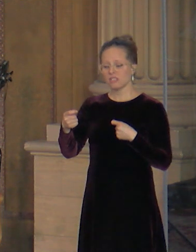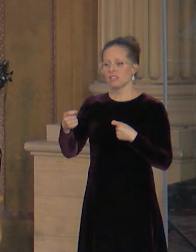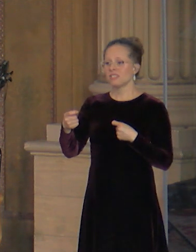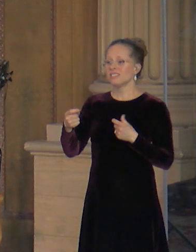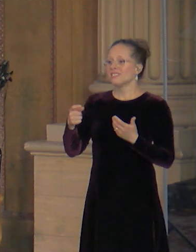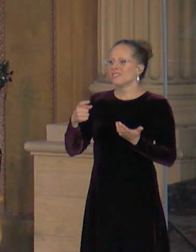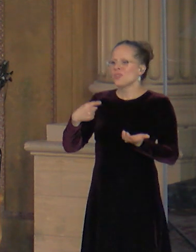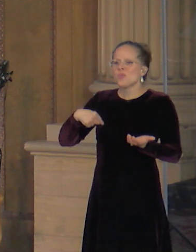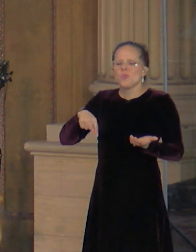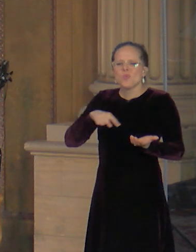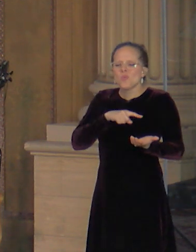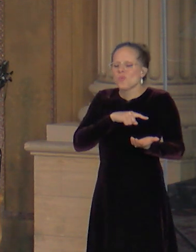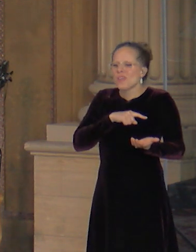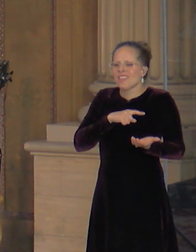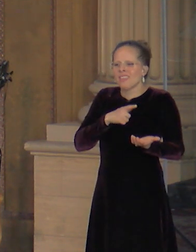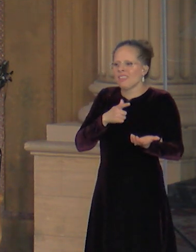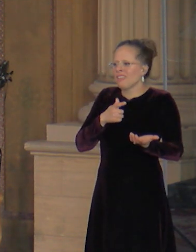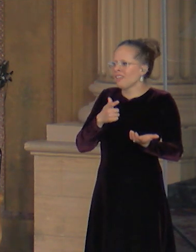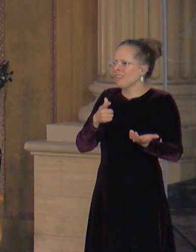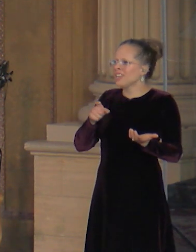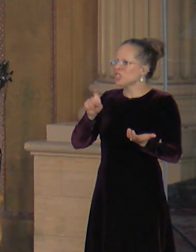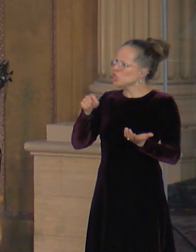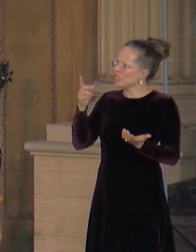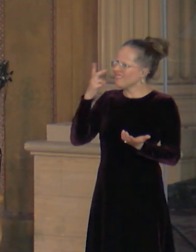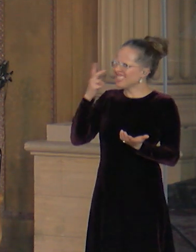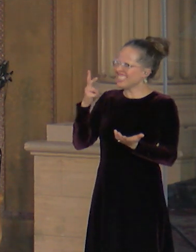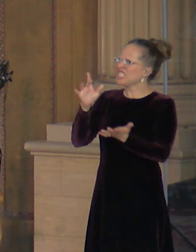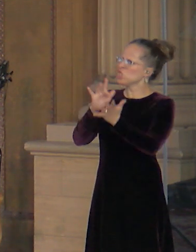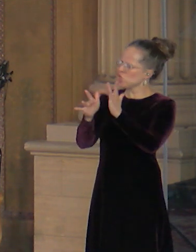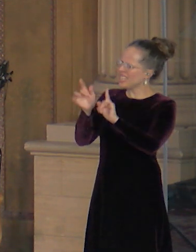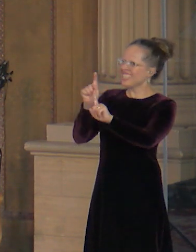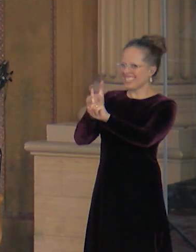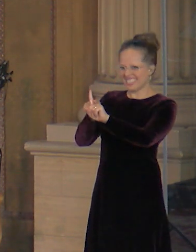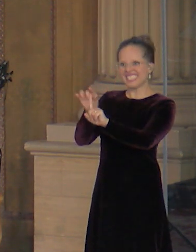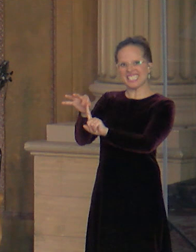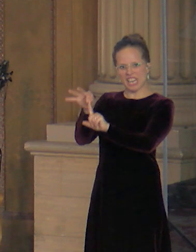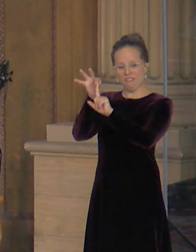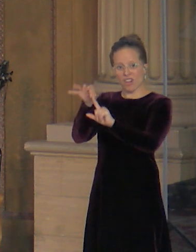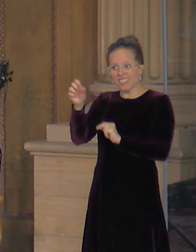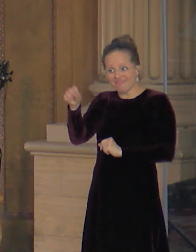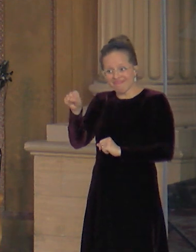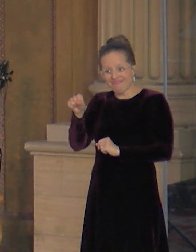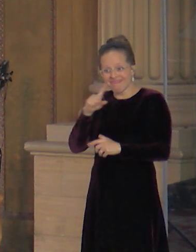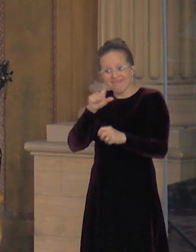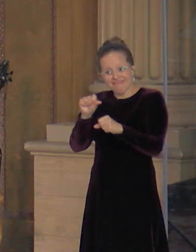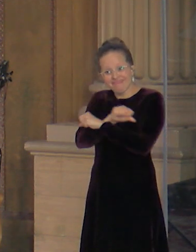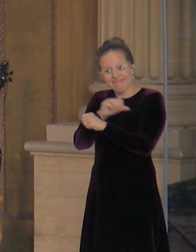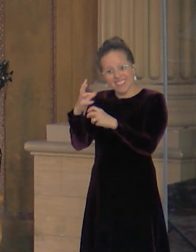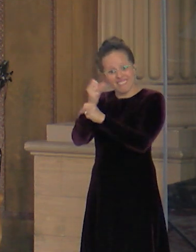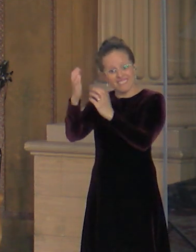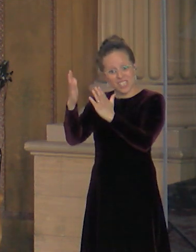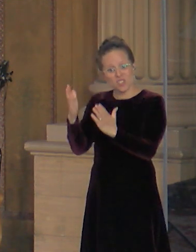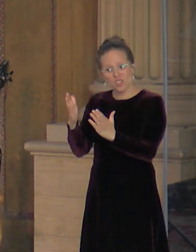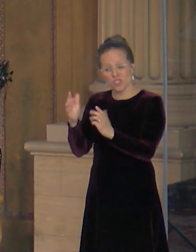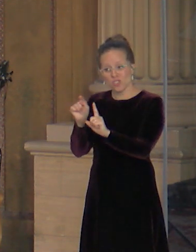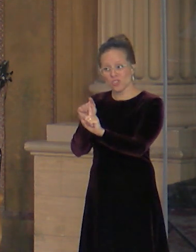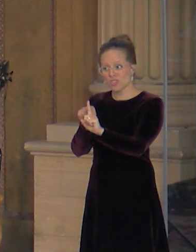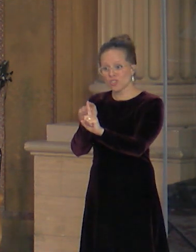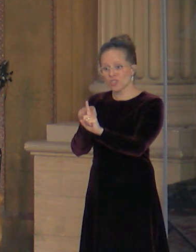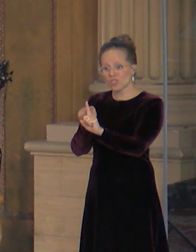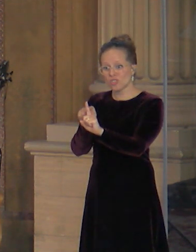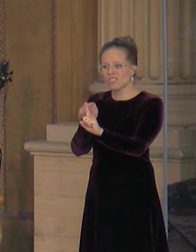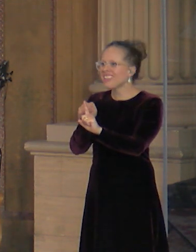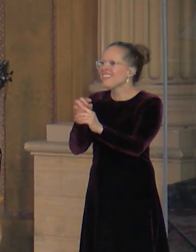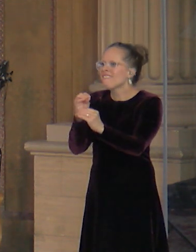that this one was different Jesus really is the victor it's like he fixes